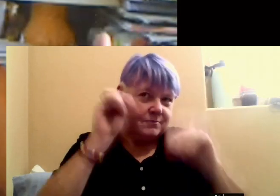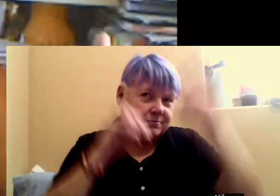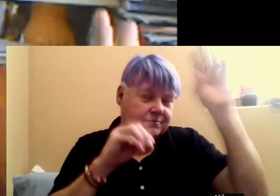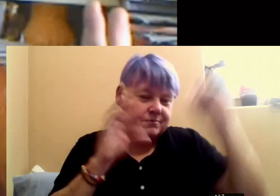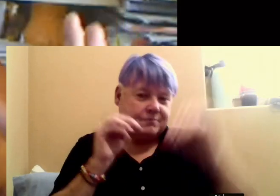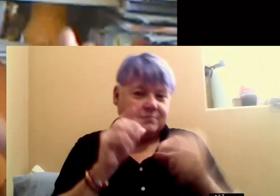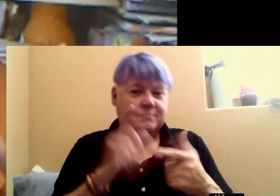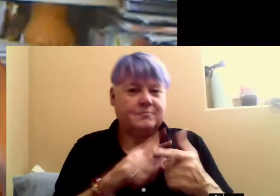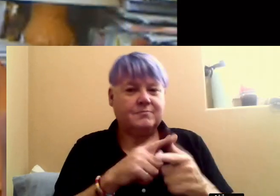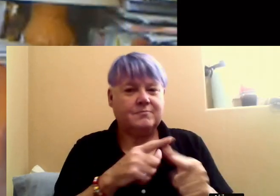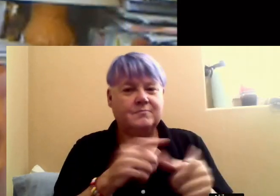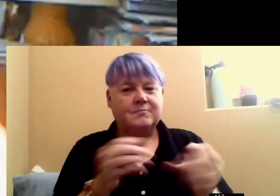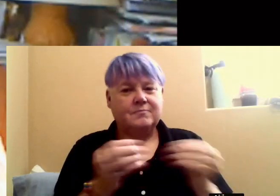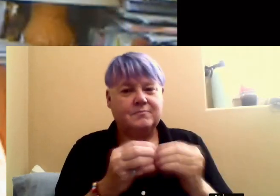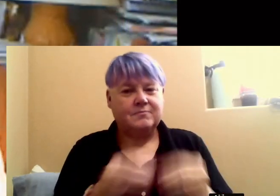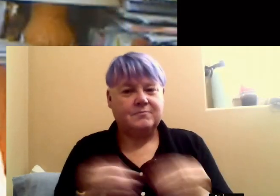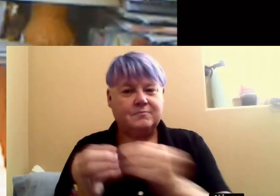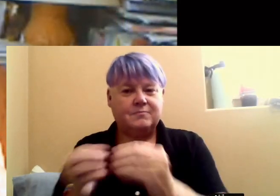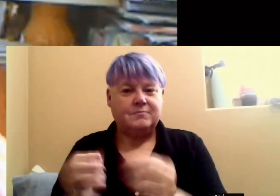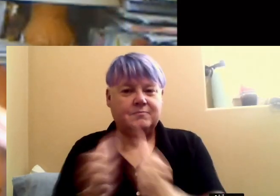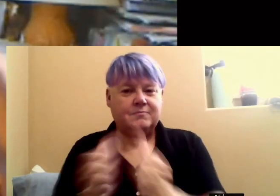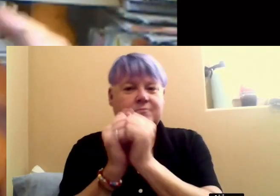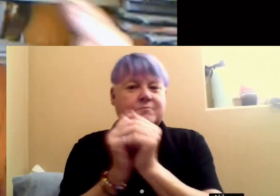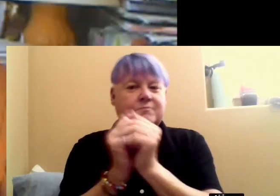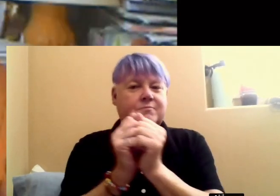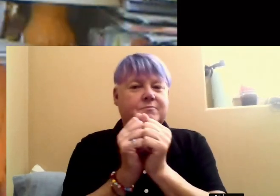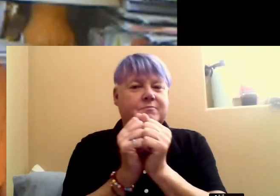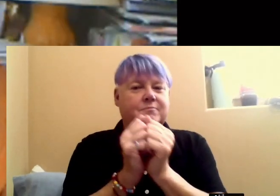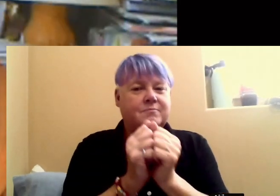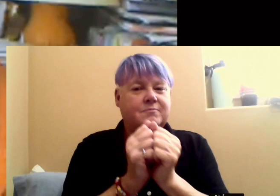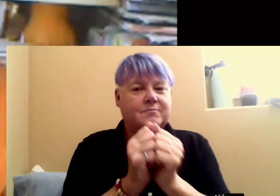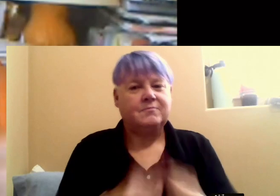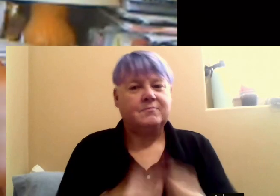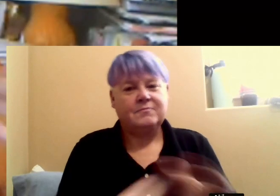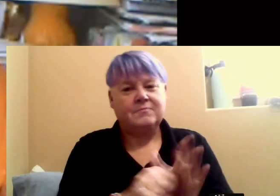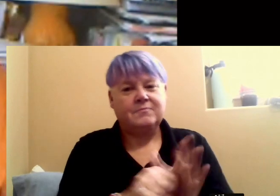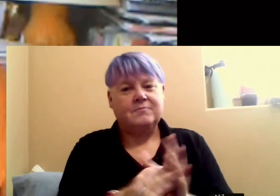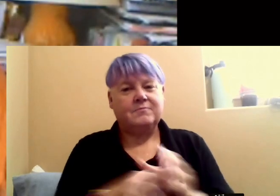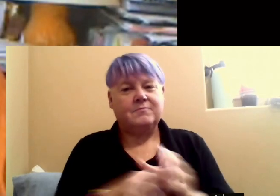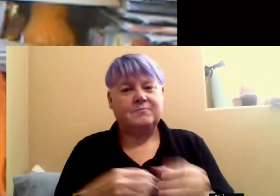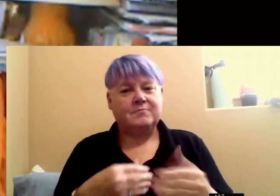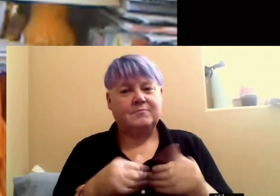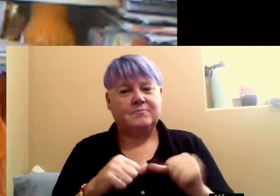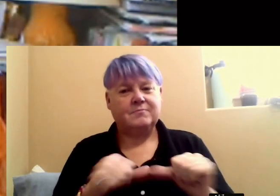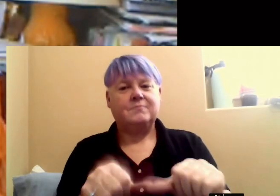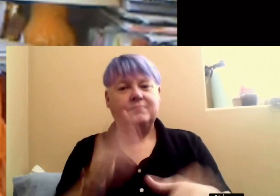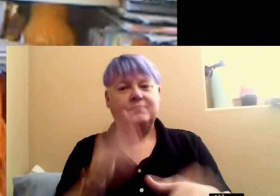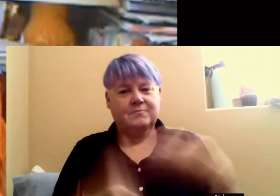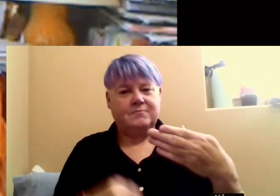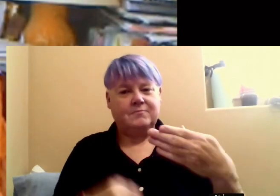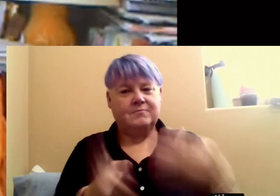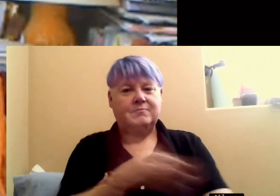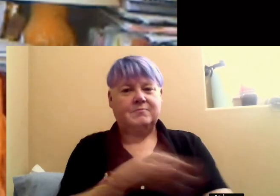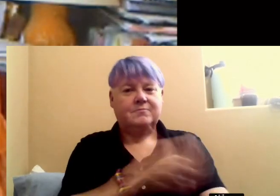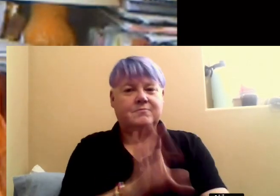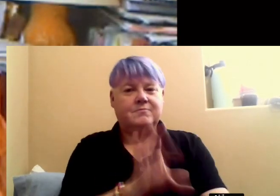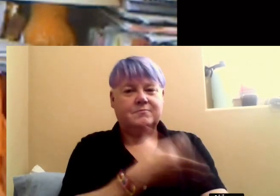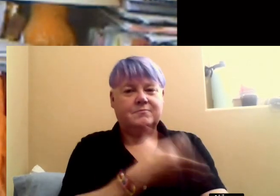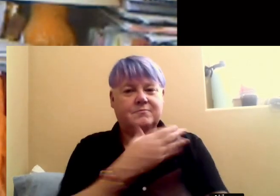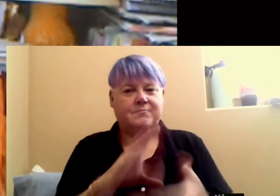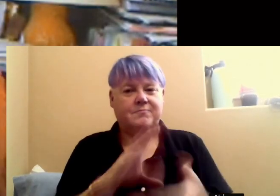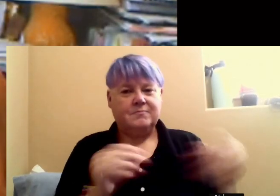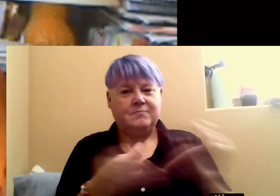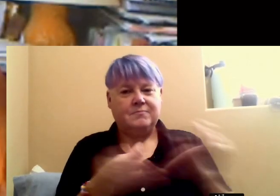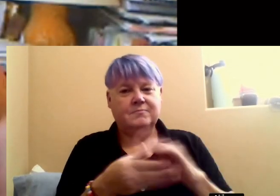And gradually, as they put together the identity, the person can move forward. And at the end, they can sing their story. And